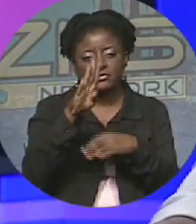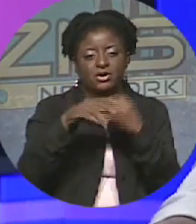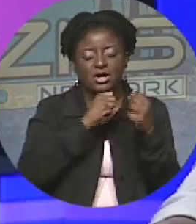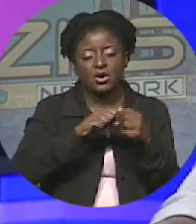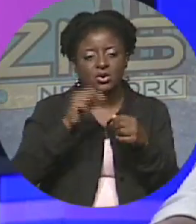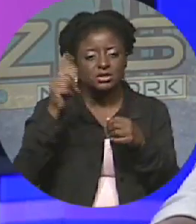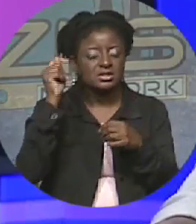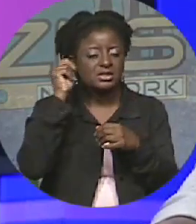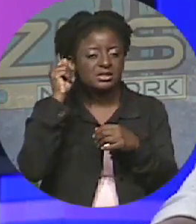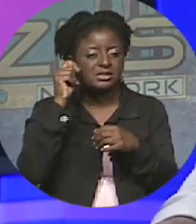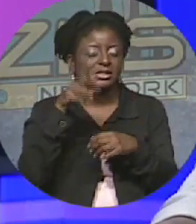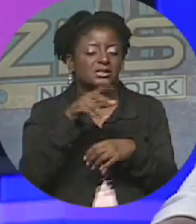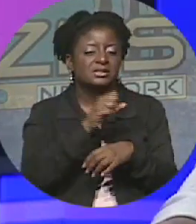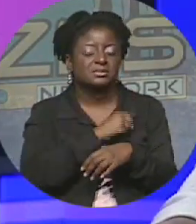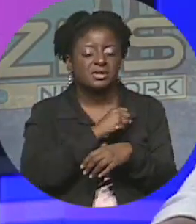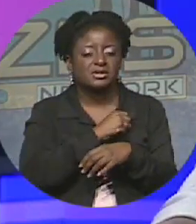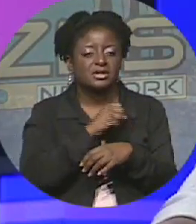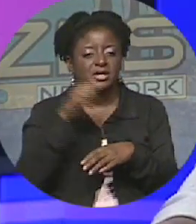of killing her boyfriend,